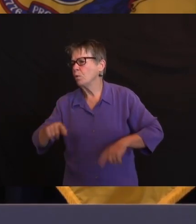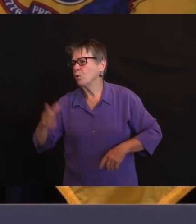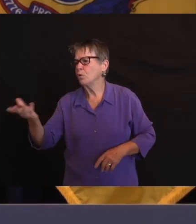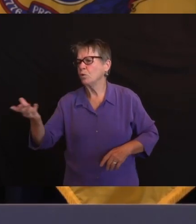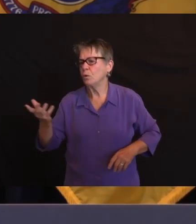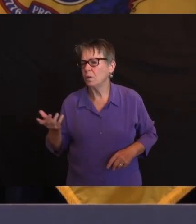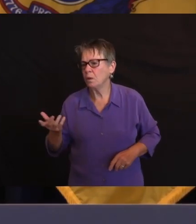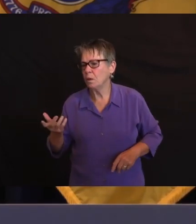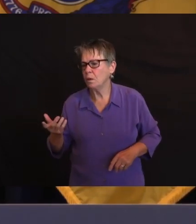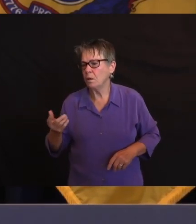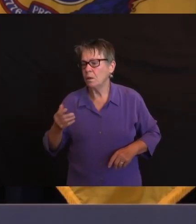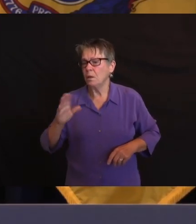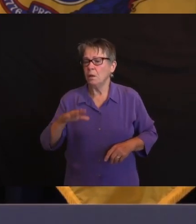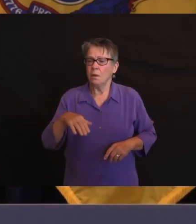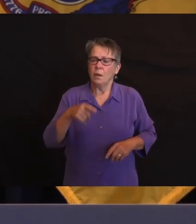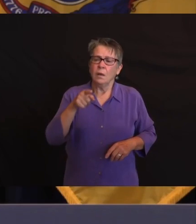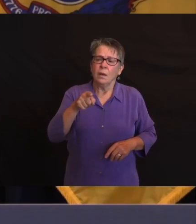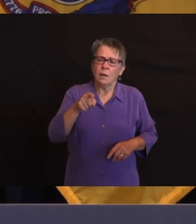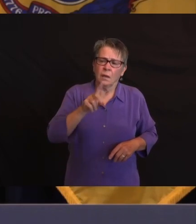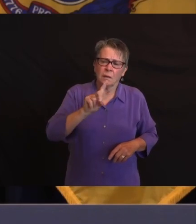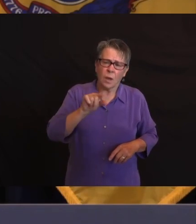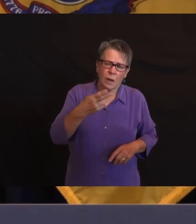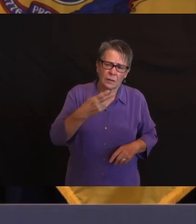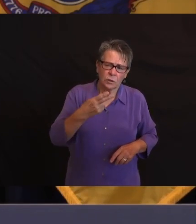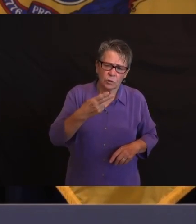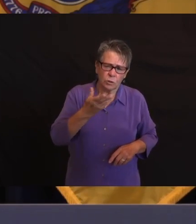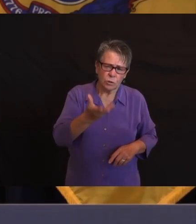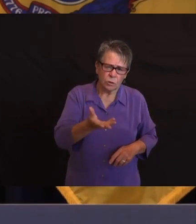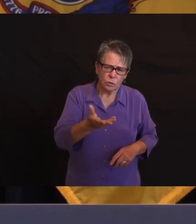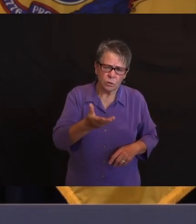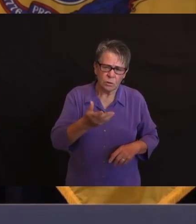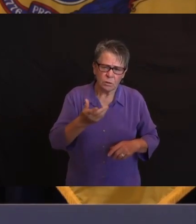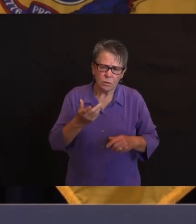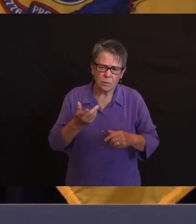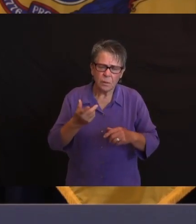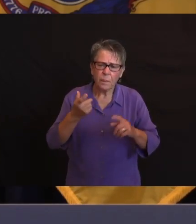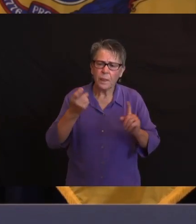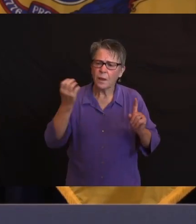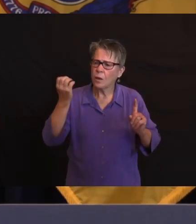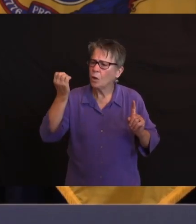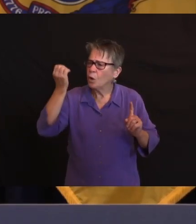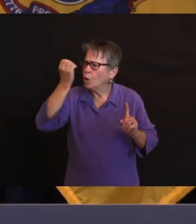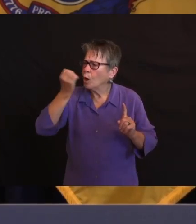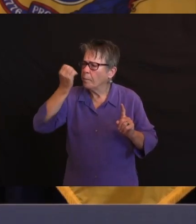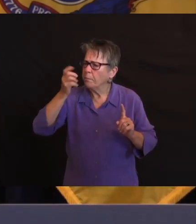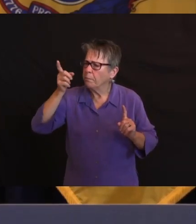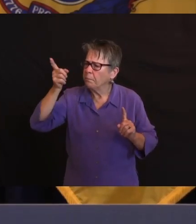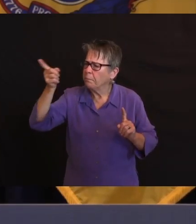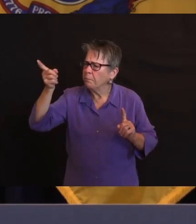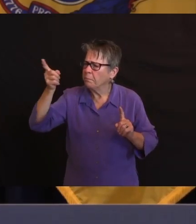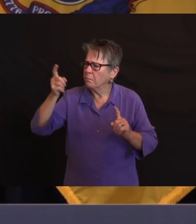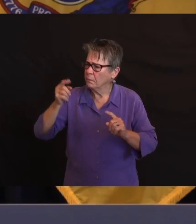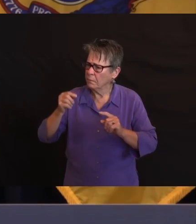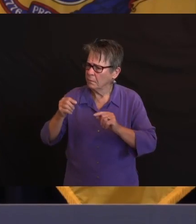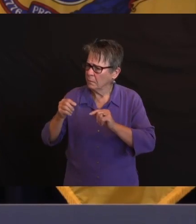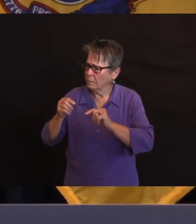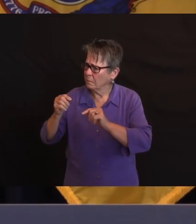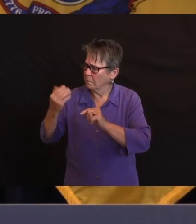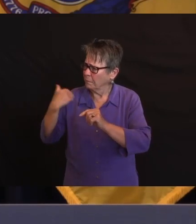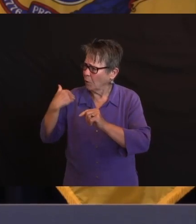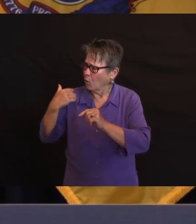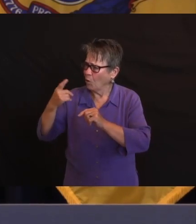coronavirus numbers in Europe, including Germany and France, have stopped their decline and are starting to rise again, since it appeared that last time a lot of